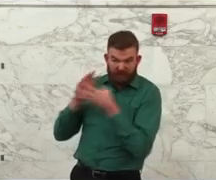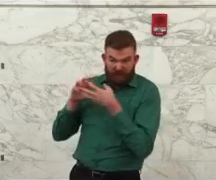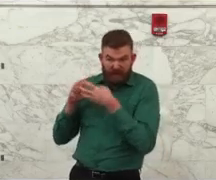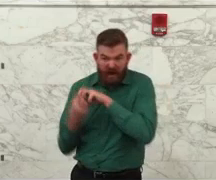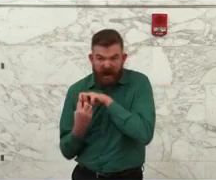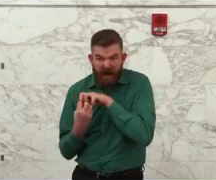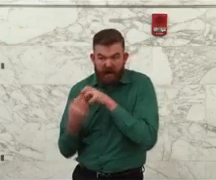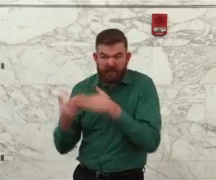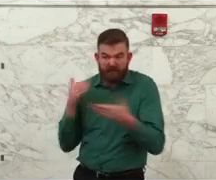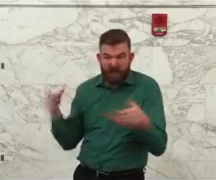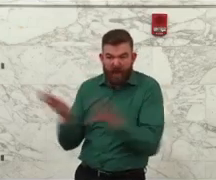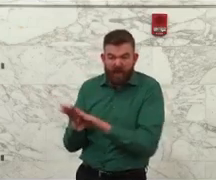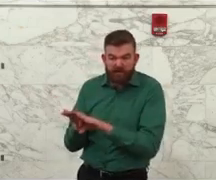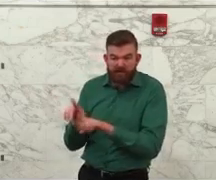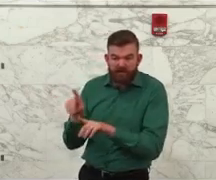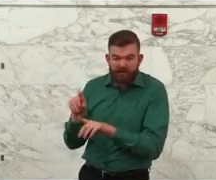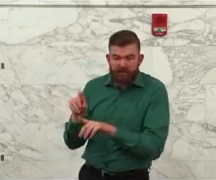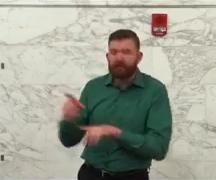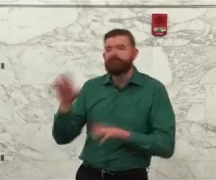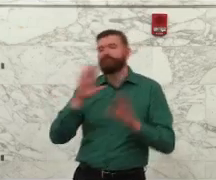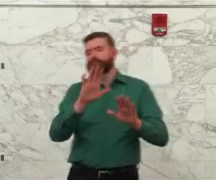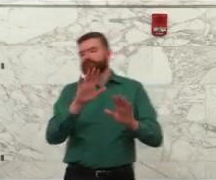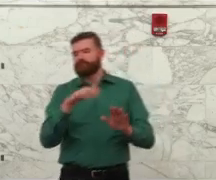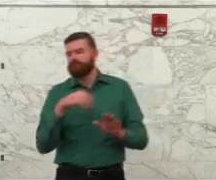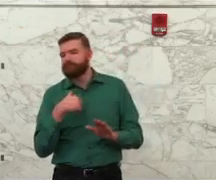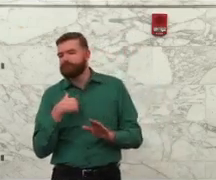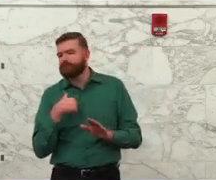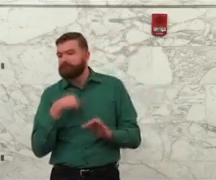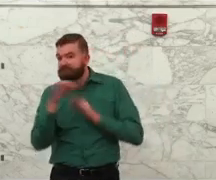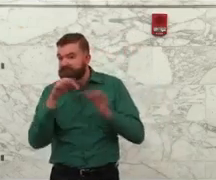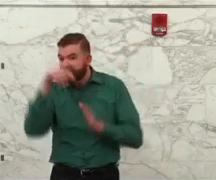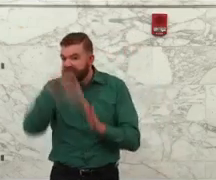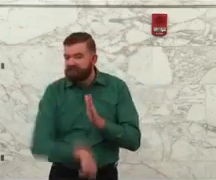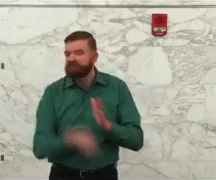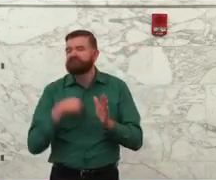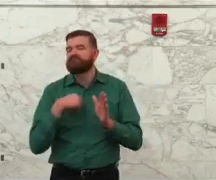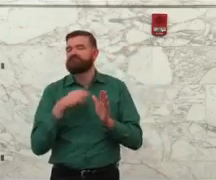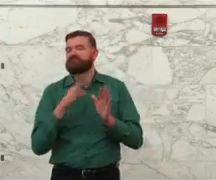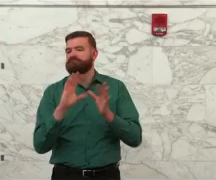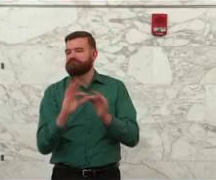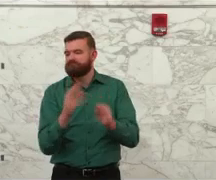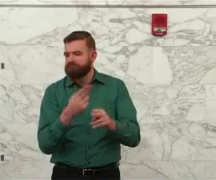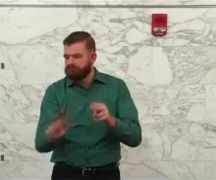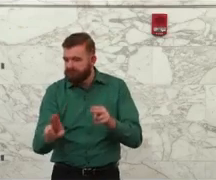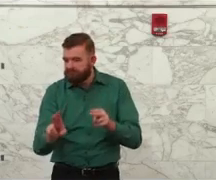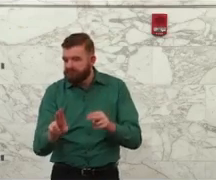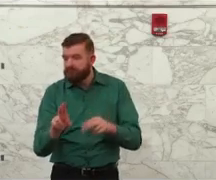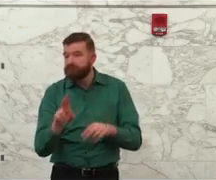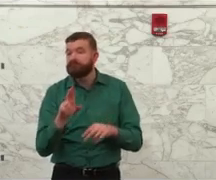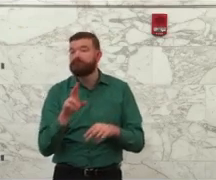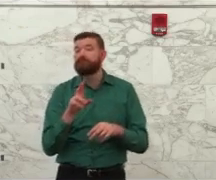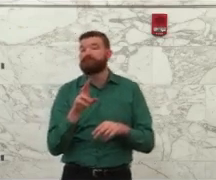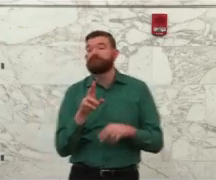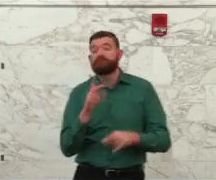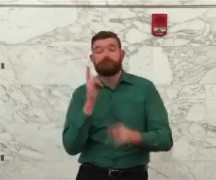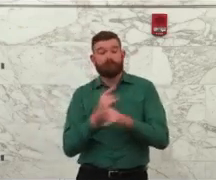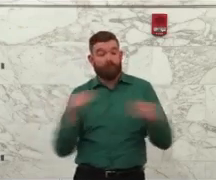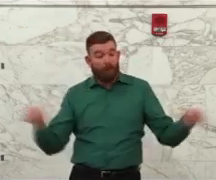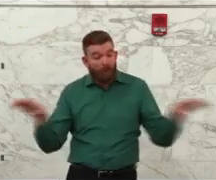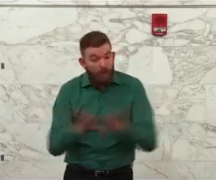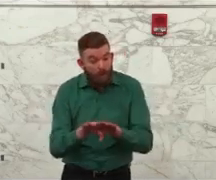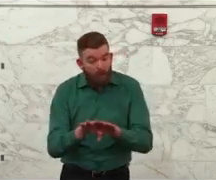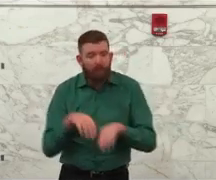about this. A couple of things. First of all, liquor stores are not closed. We have deemed them to be allowed to be open.